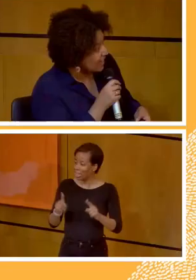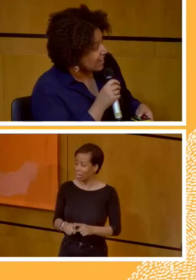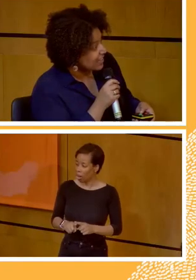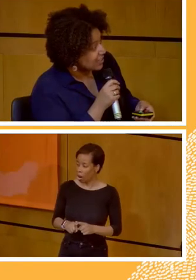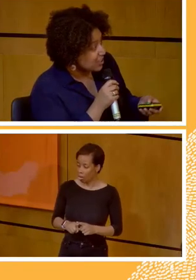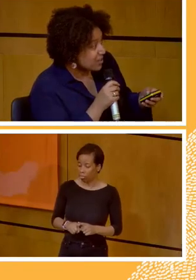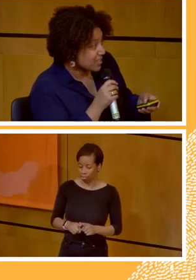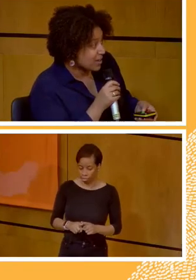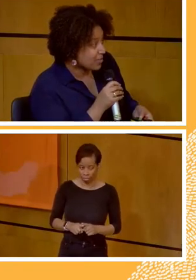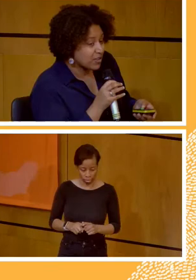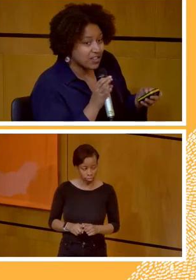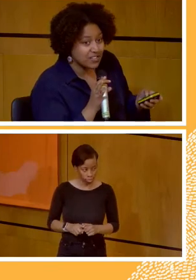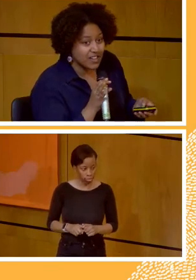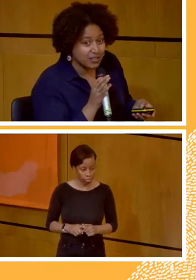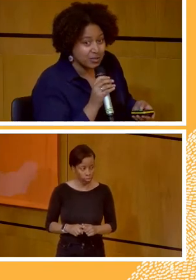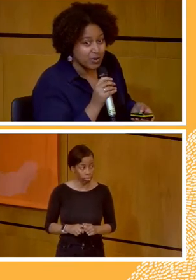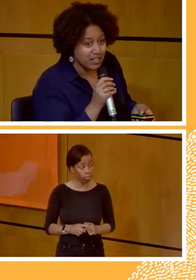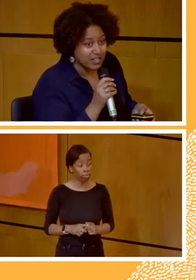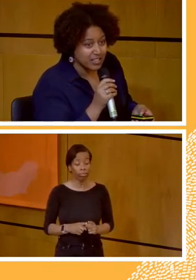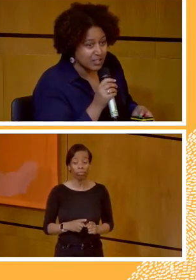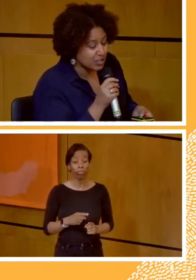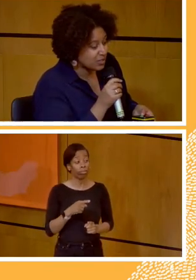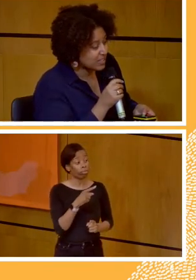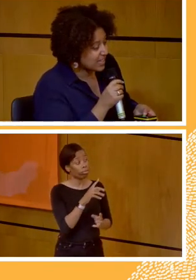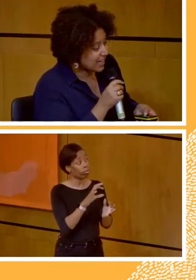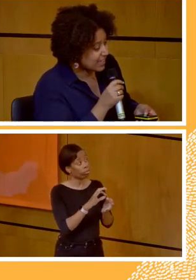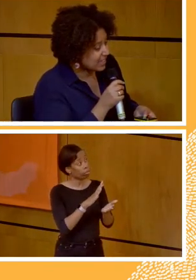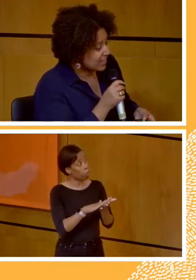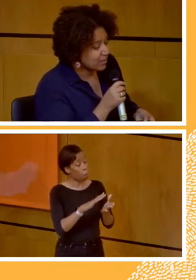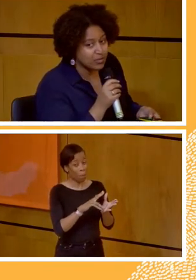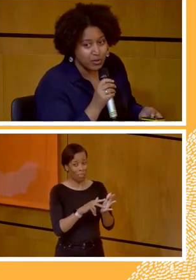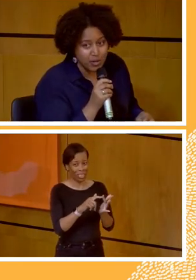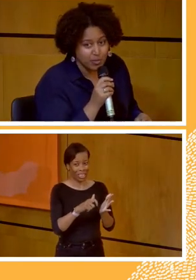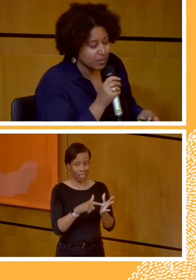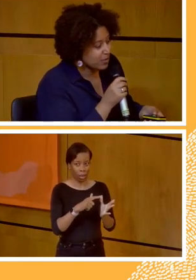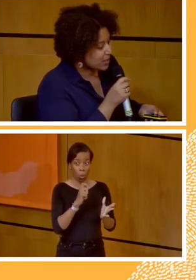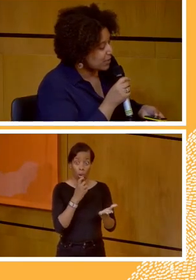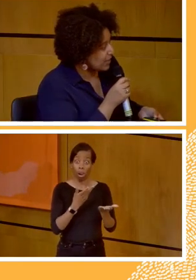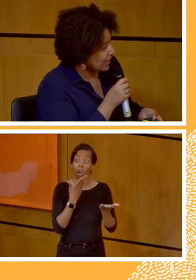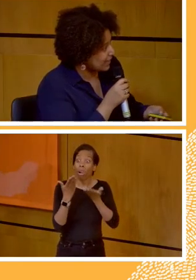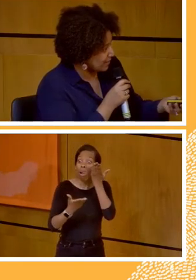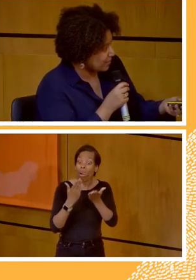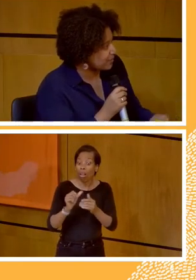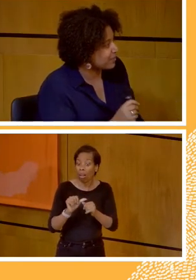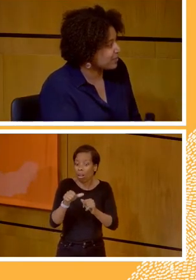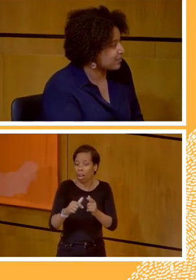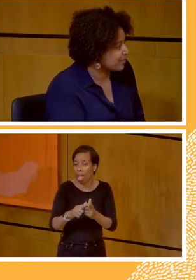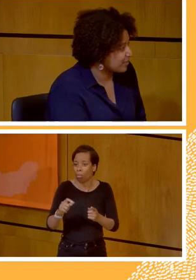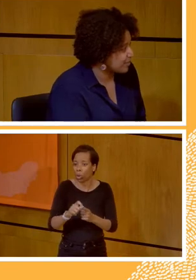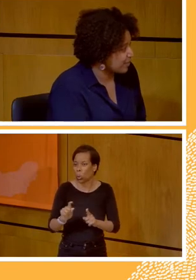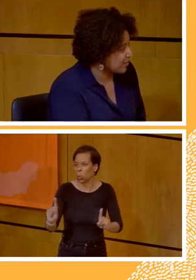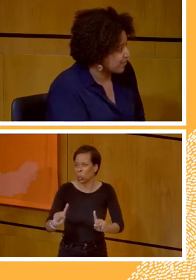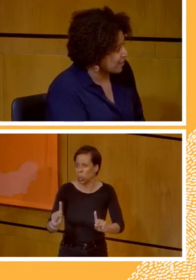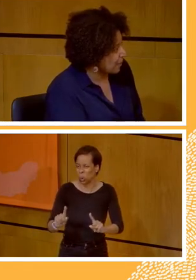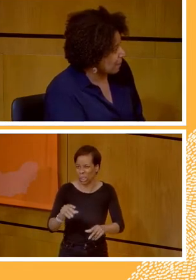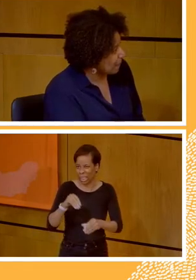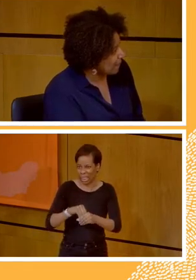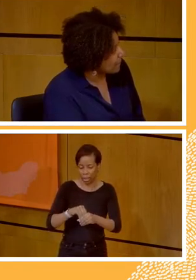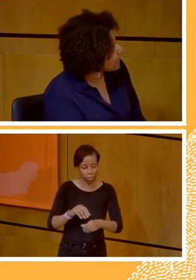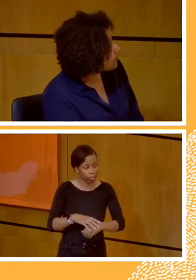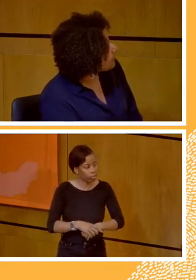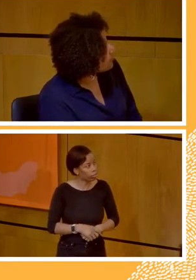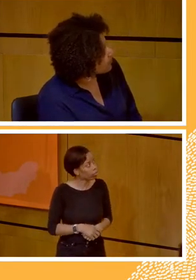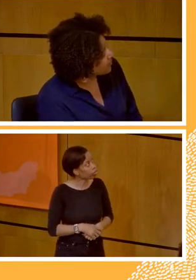slide to cue us up for the final recording you'll listen to today before we open up for a Q&A. Sure. So this